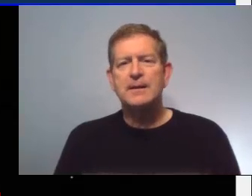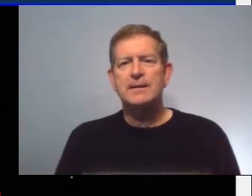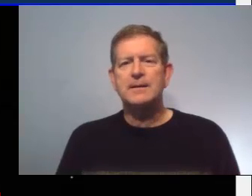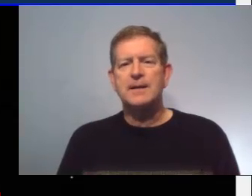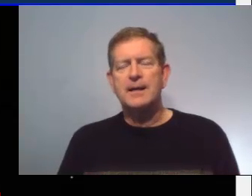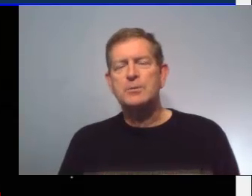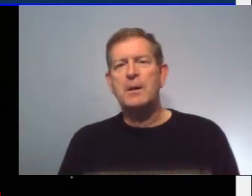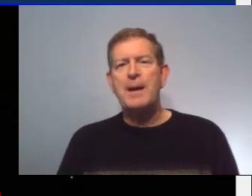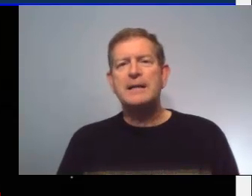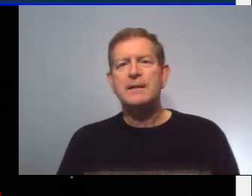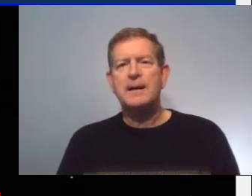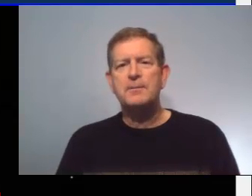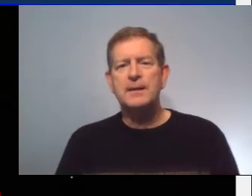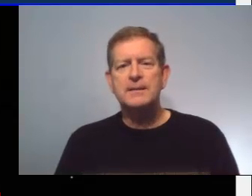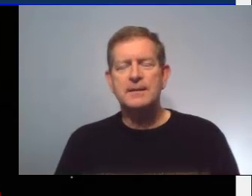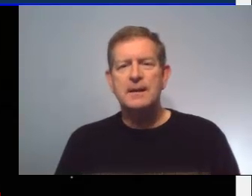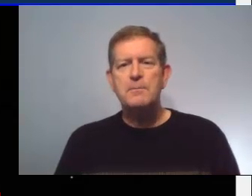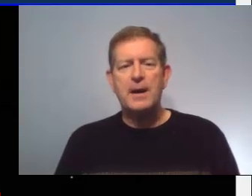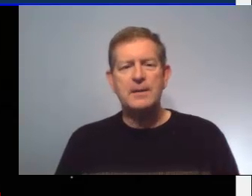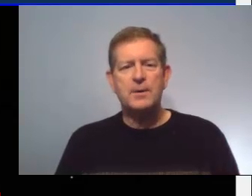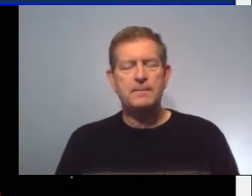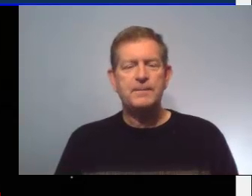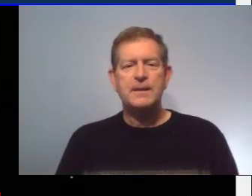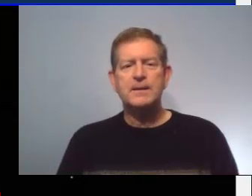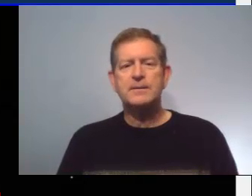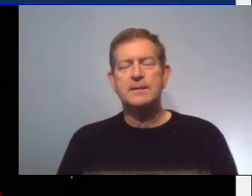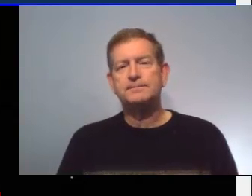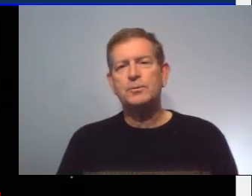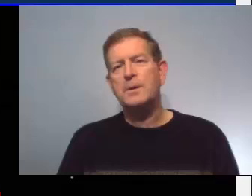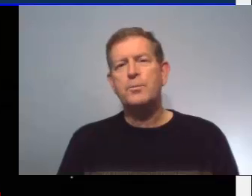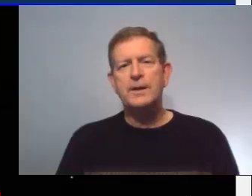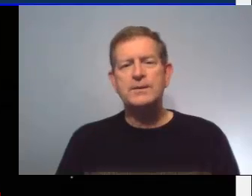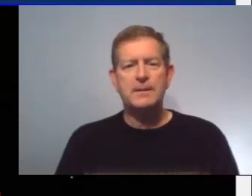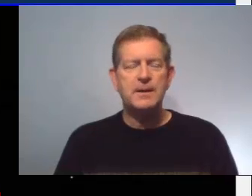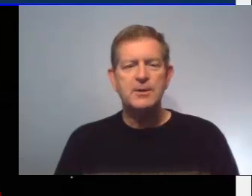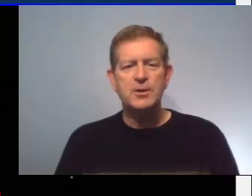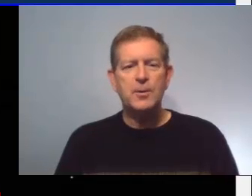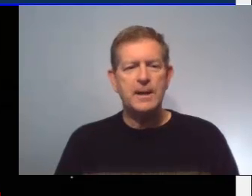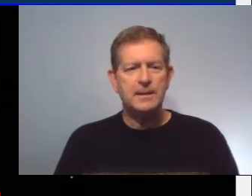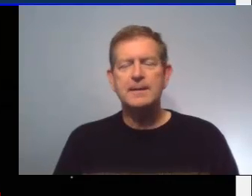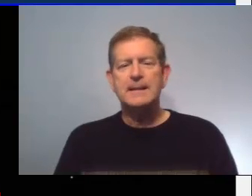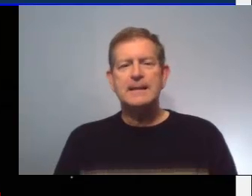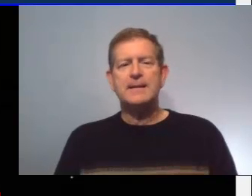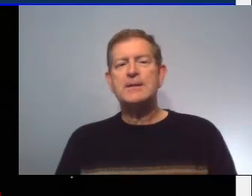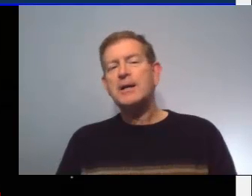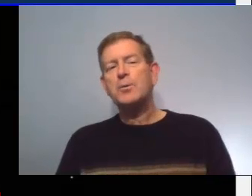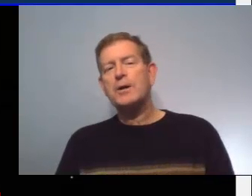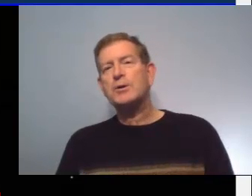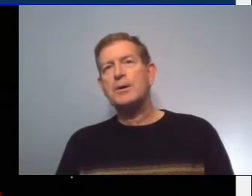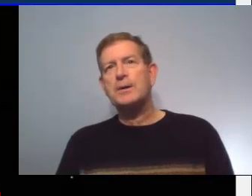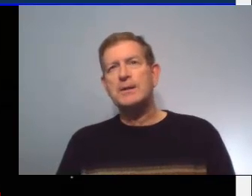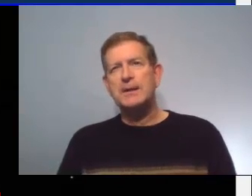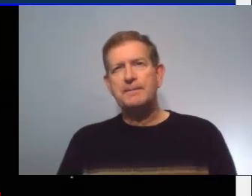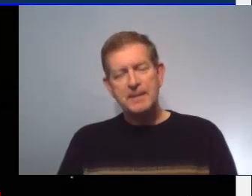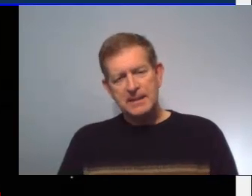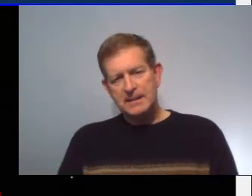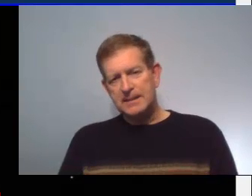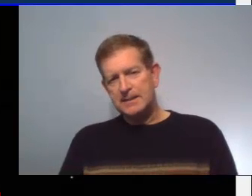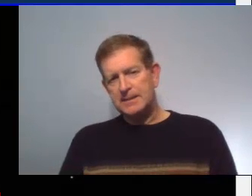enchanté as well back to them, but pareillement will impress them to no end. And the second question there